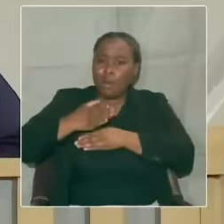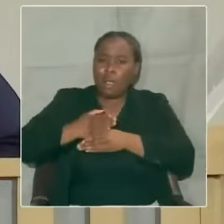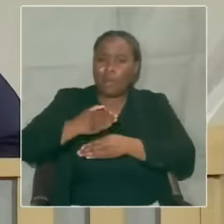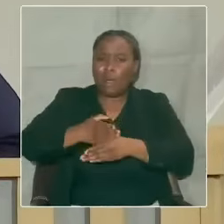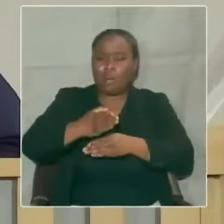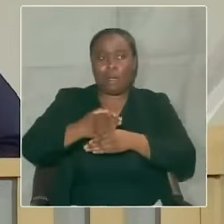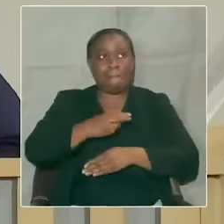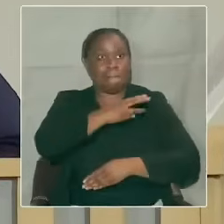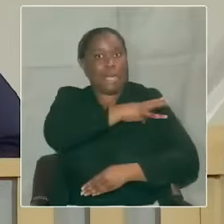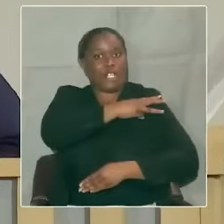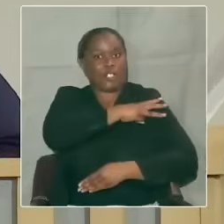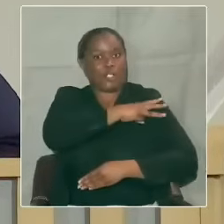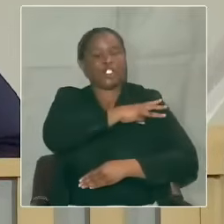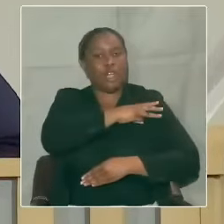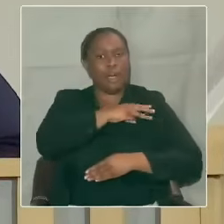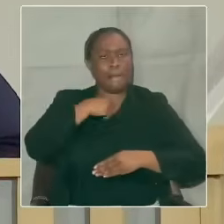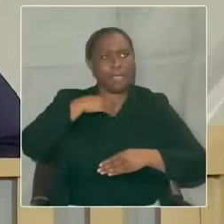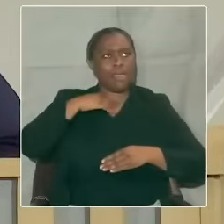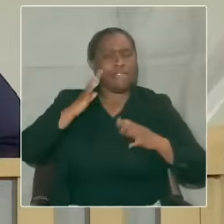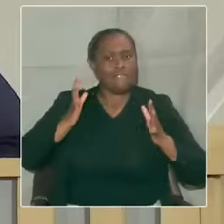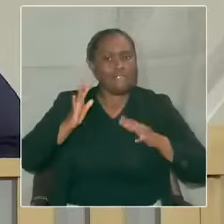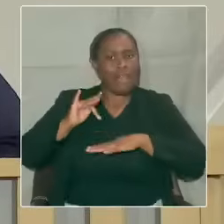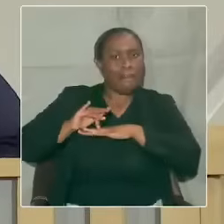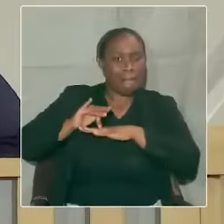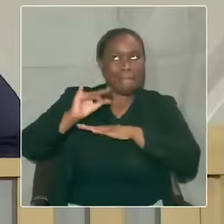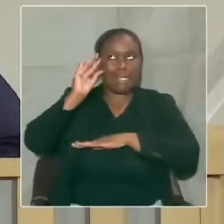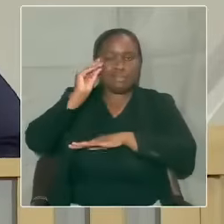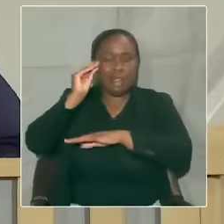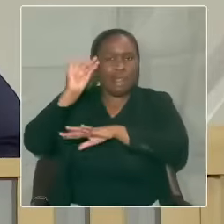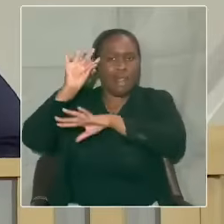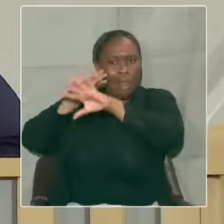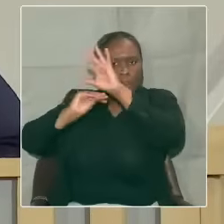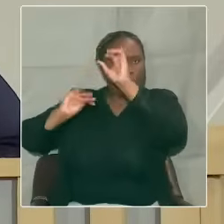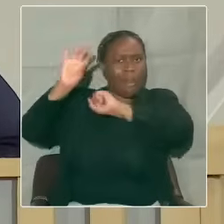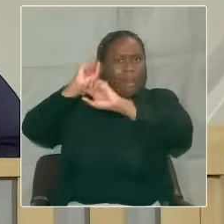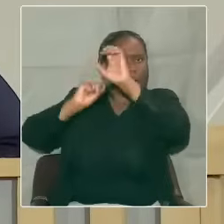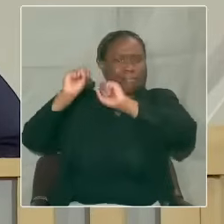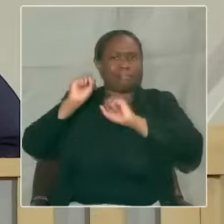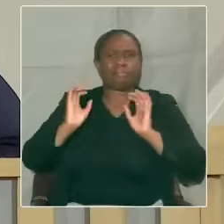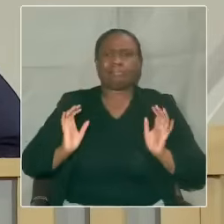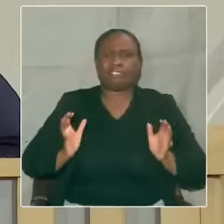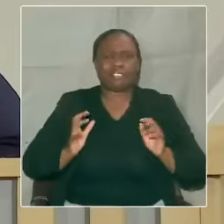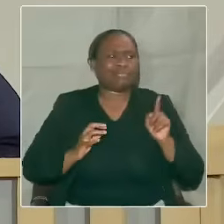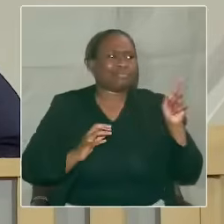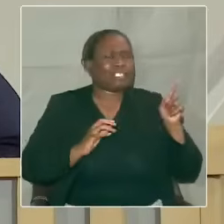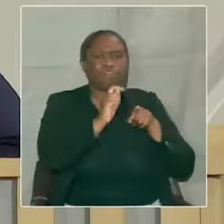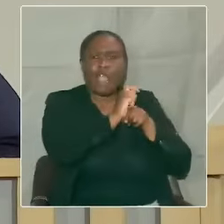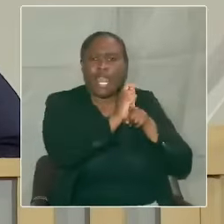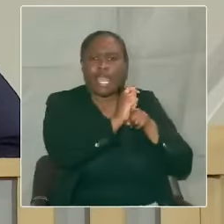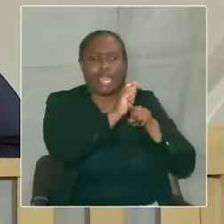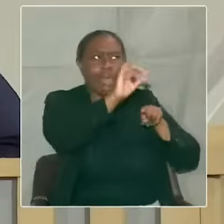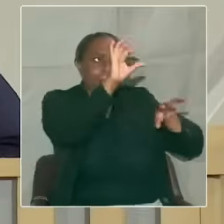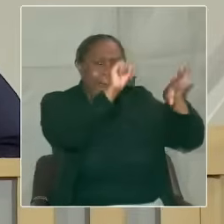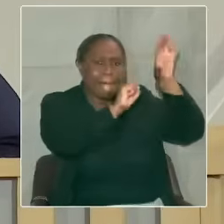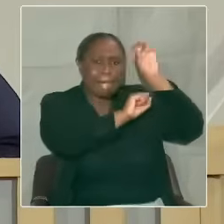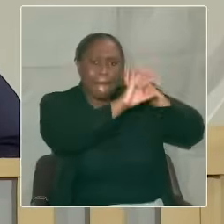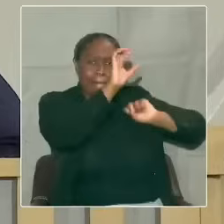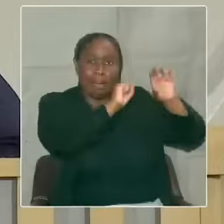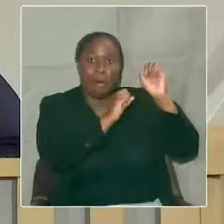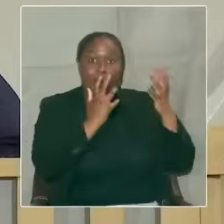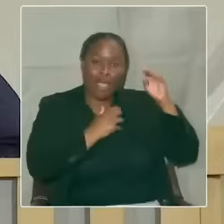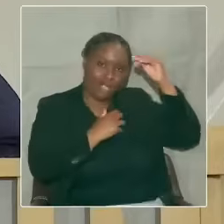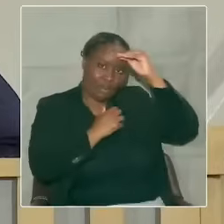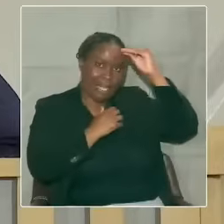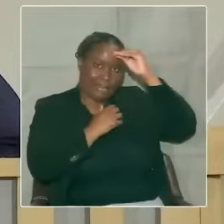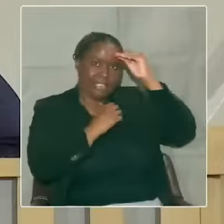managerial experience within the service. I attended a number of courses within the South